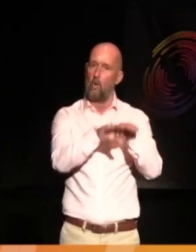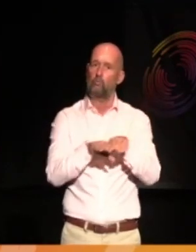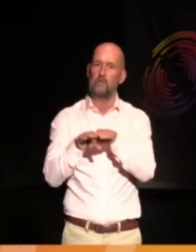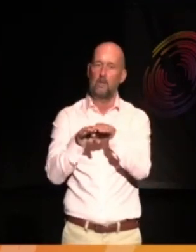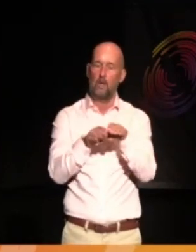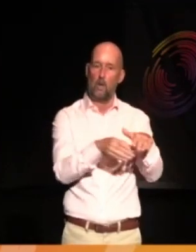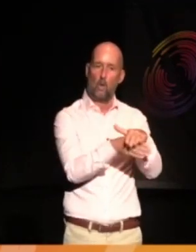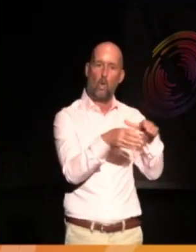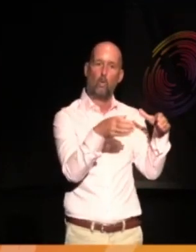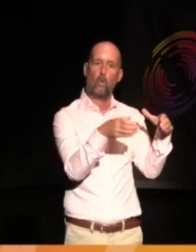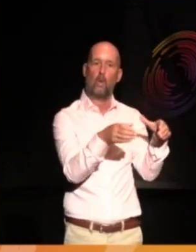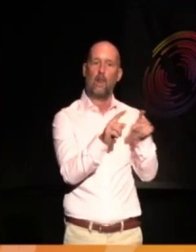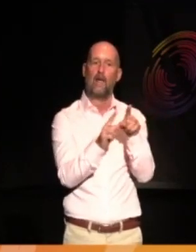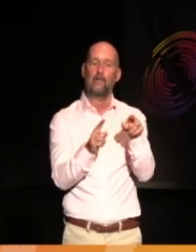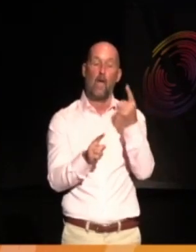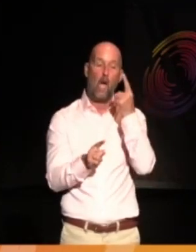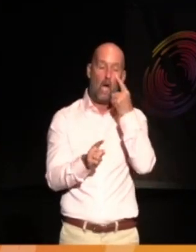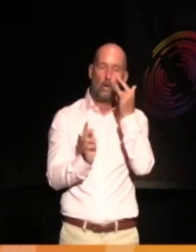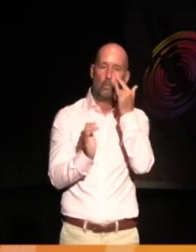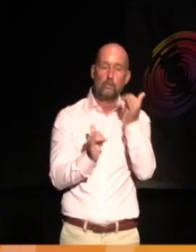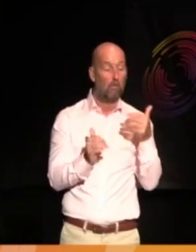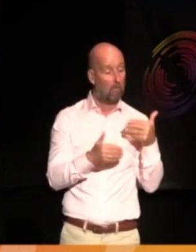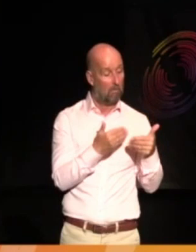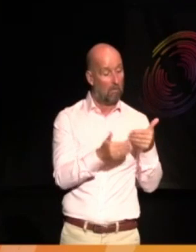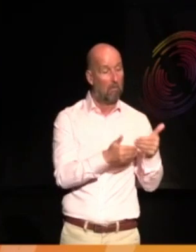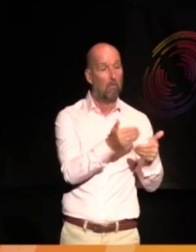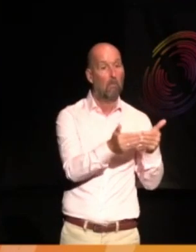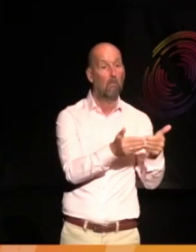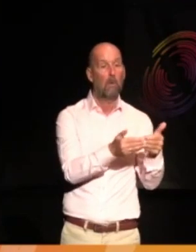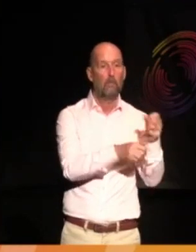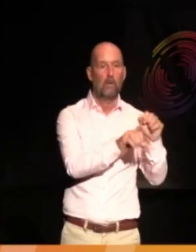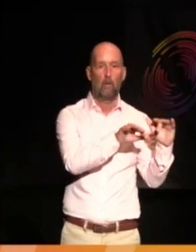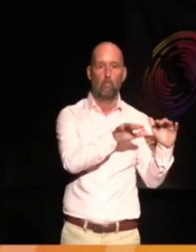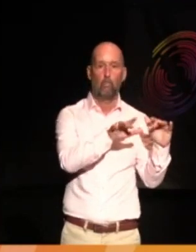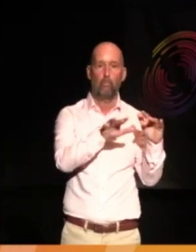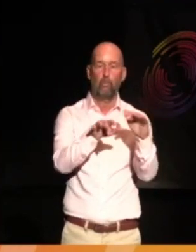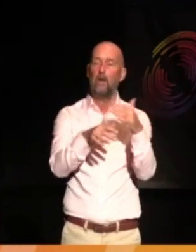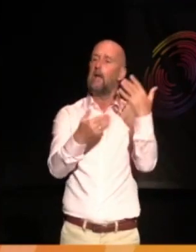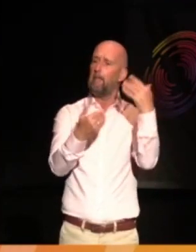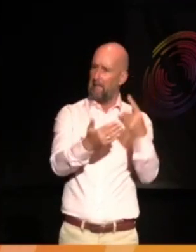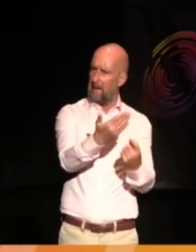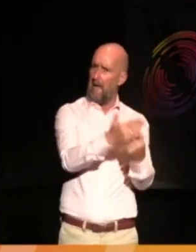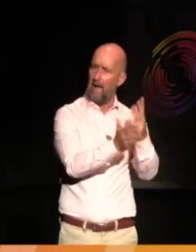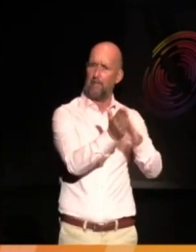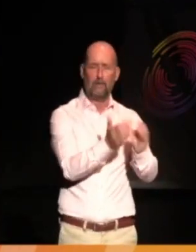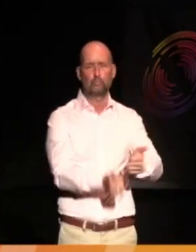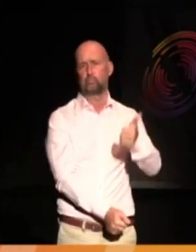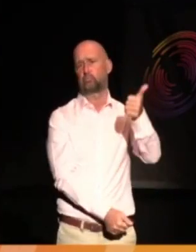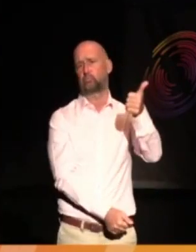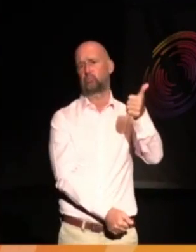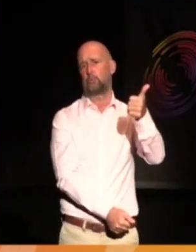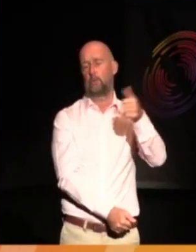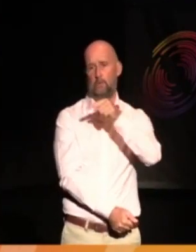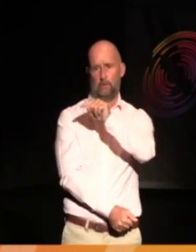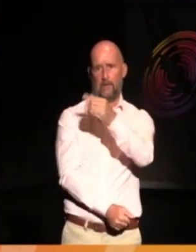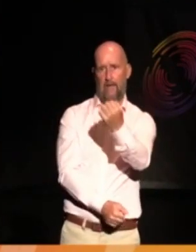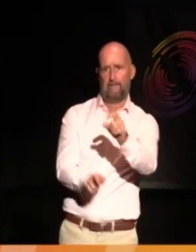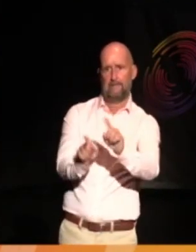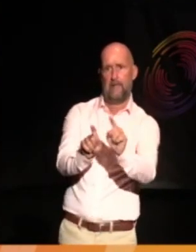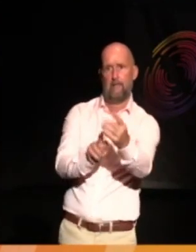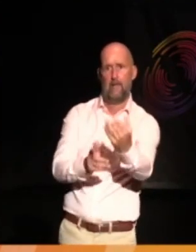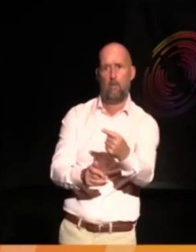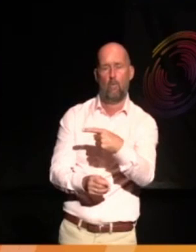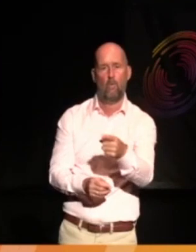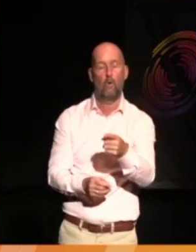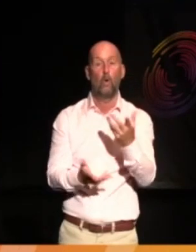end up being a test bed for something which can get then rolled out, and people go, well, we tried it in Manchester, it was really good. Like, when do we ever discuss it? So I